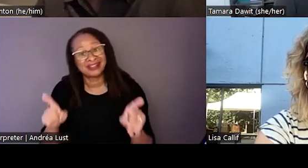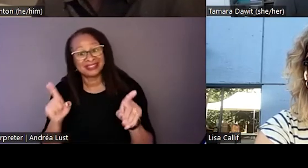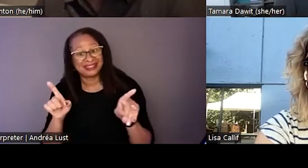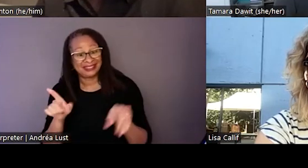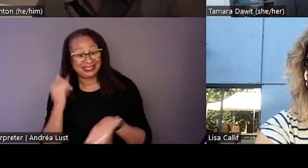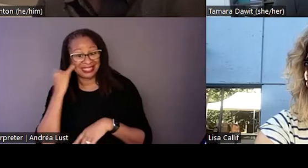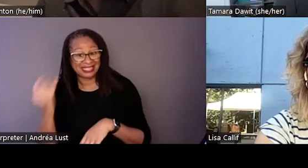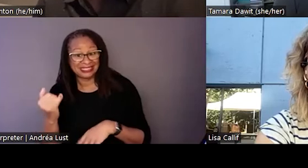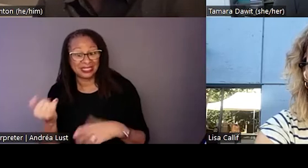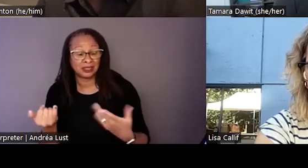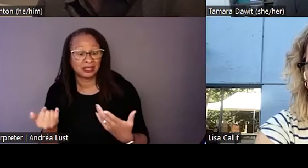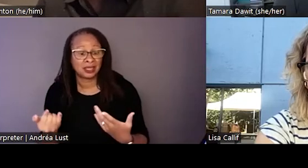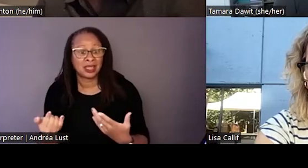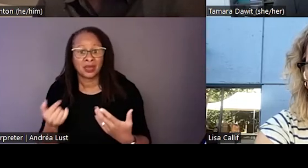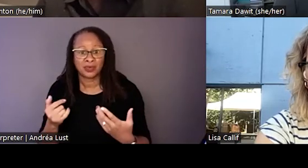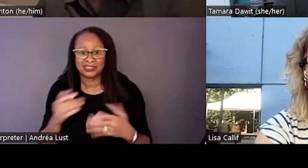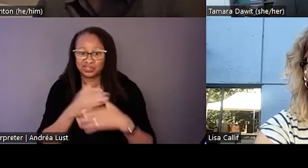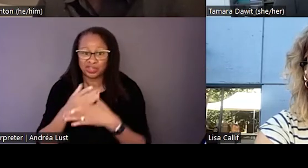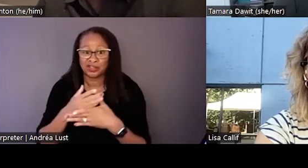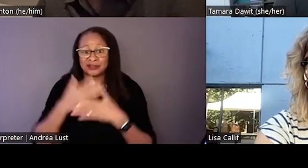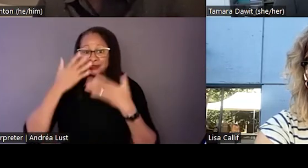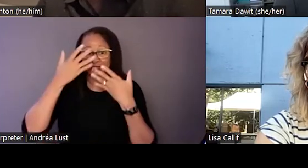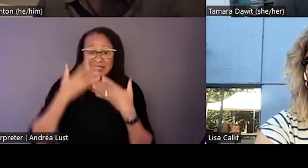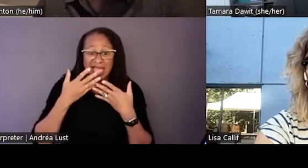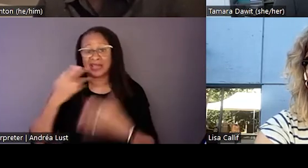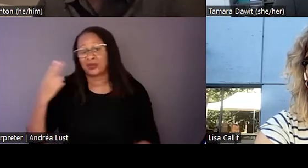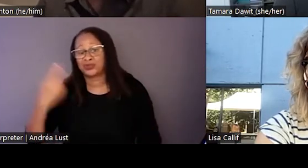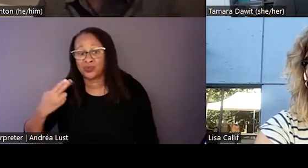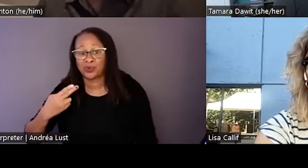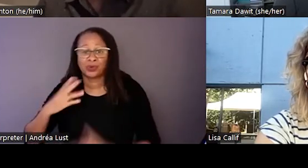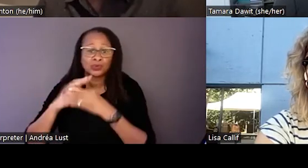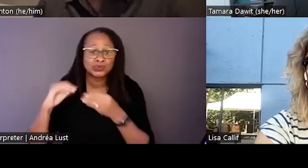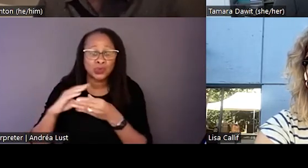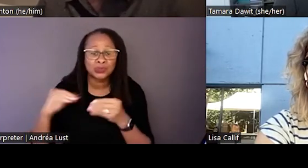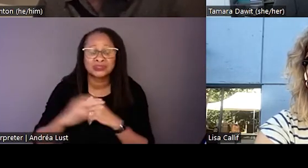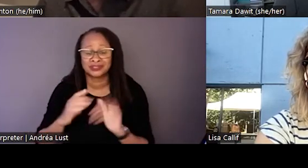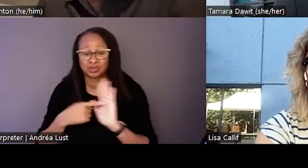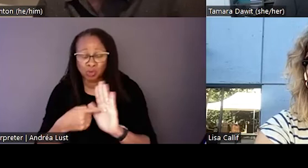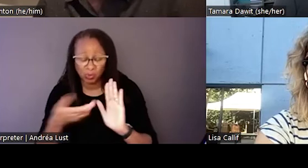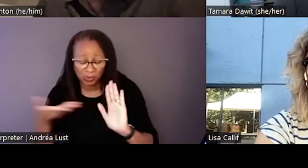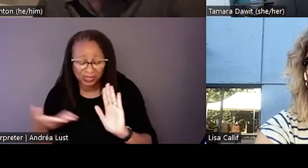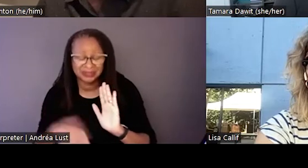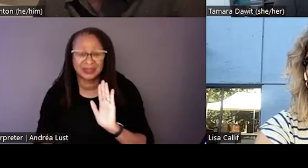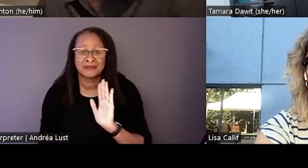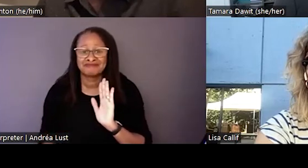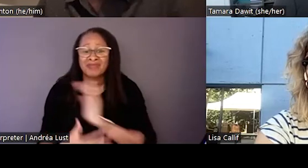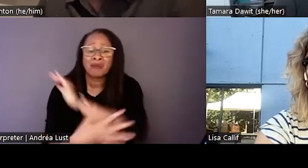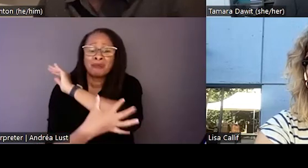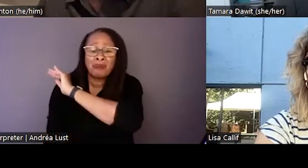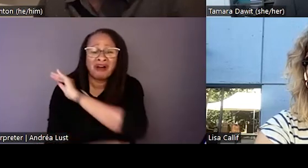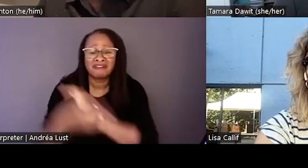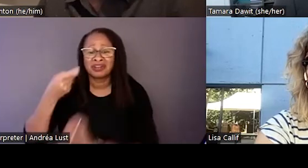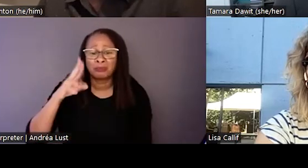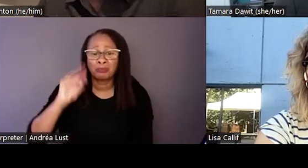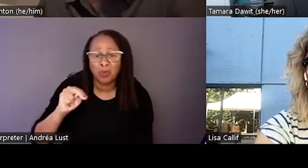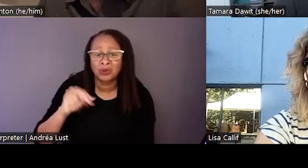have to tell these sad historical stories, and we have to show you this poverty porn when we look